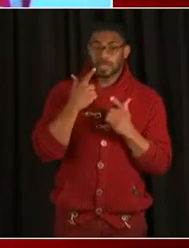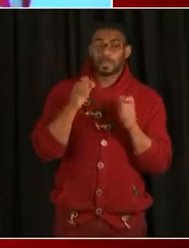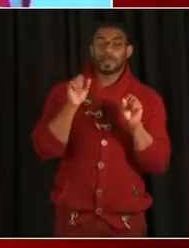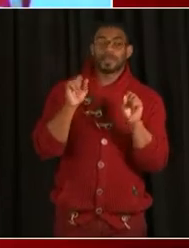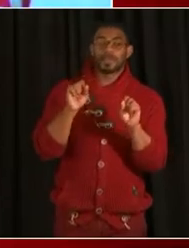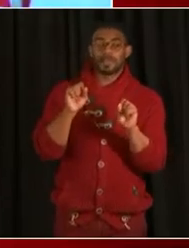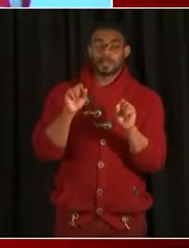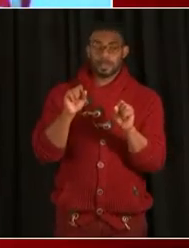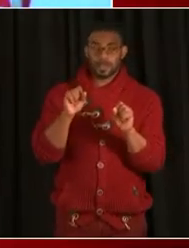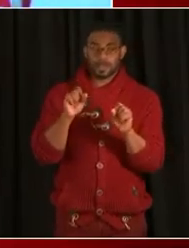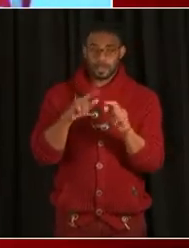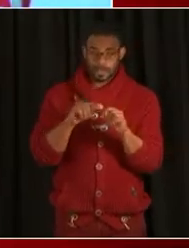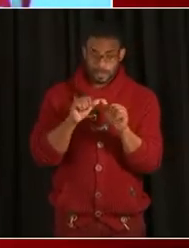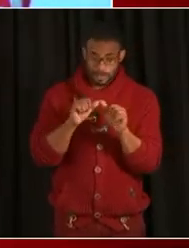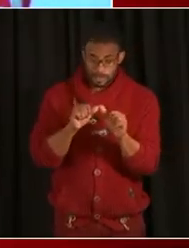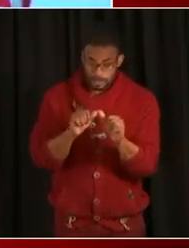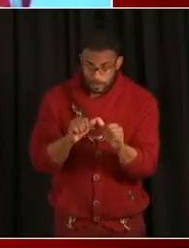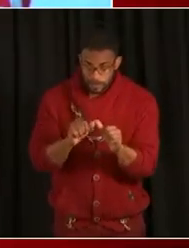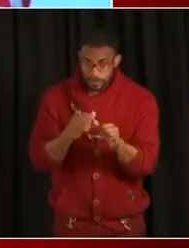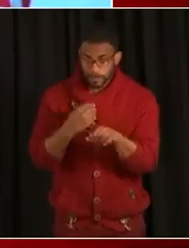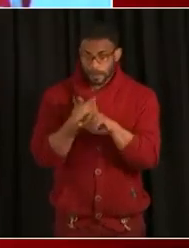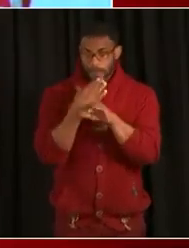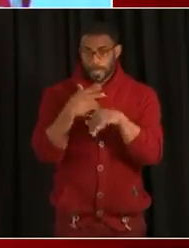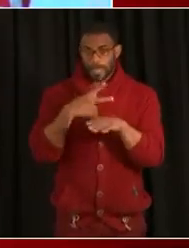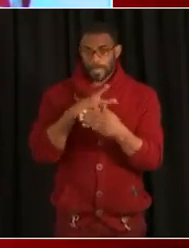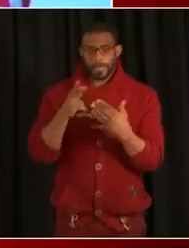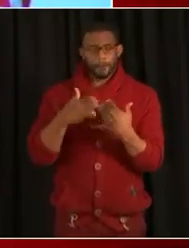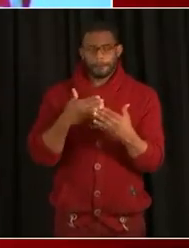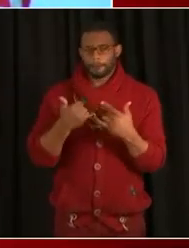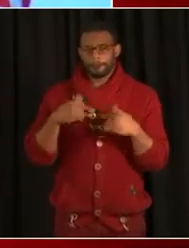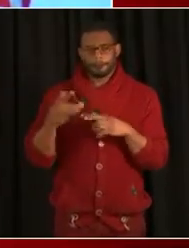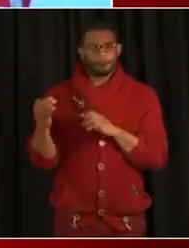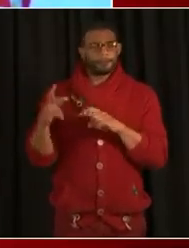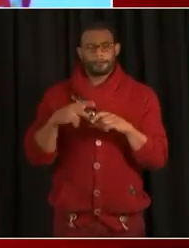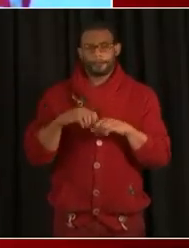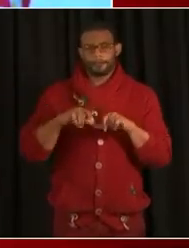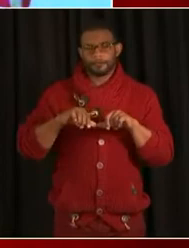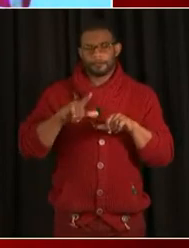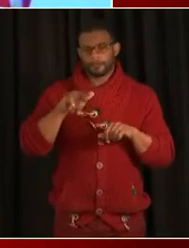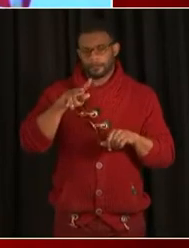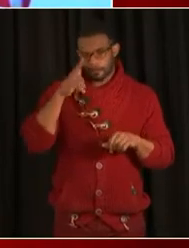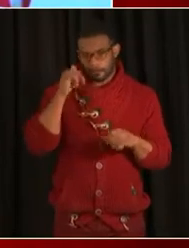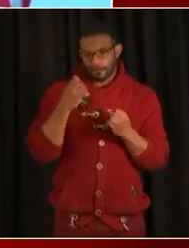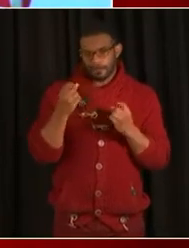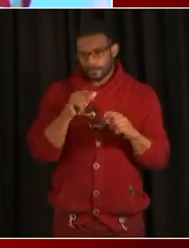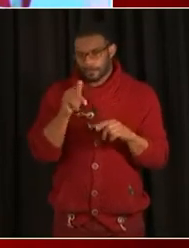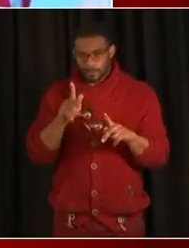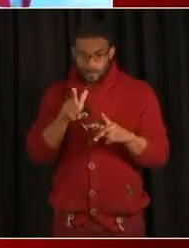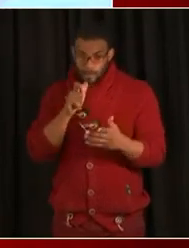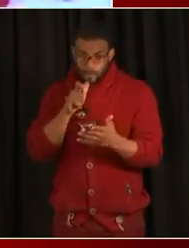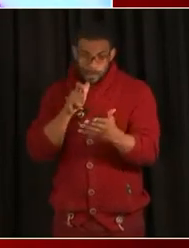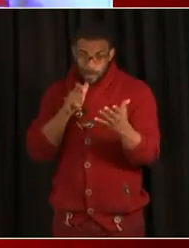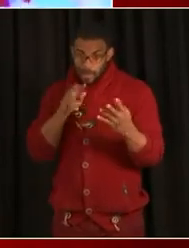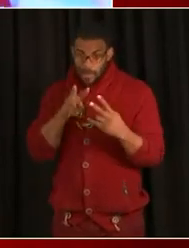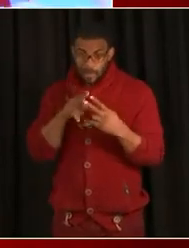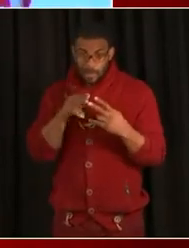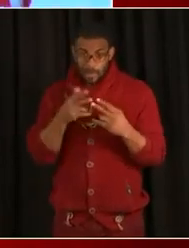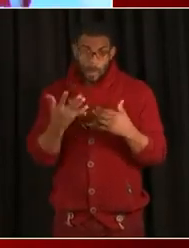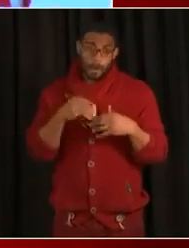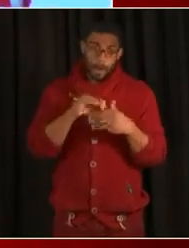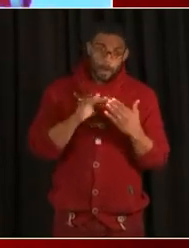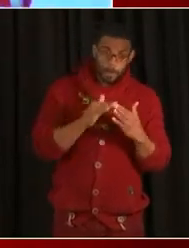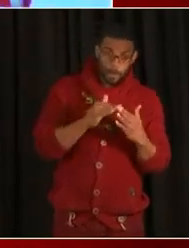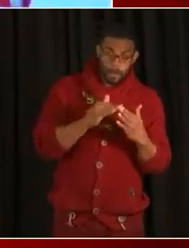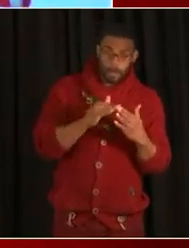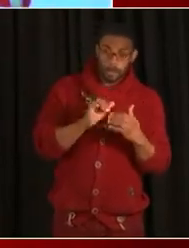huge potential in continuing virtual programming even as we come back live, because there are many people who are either a part